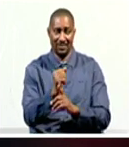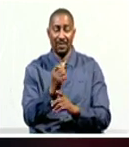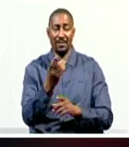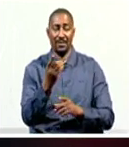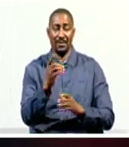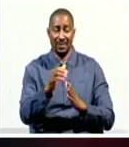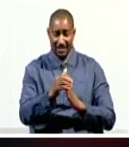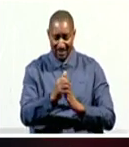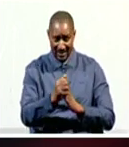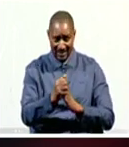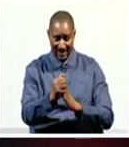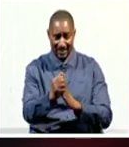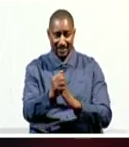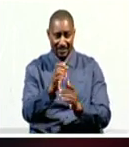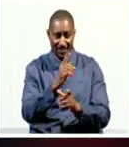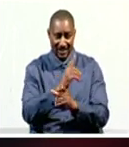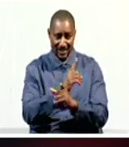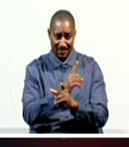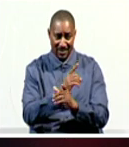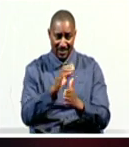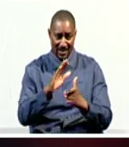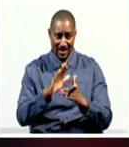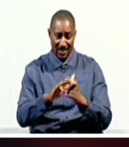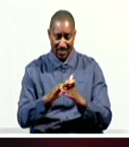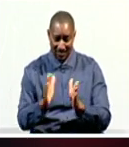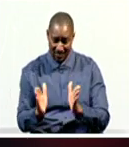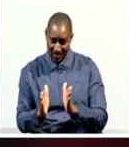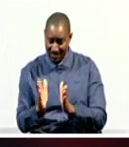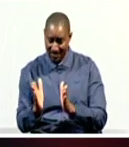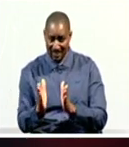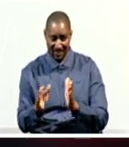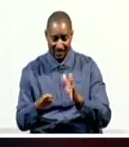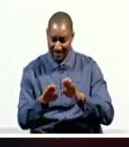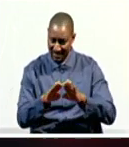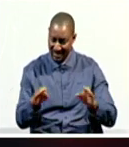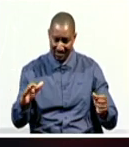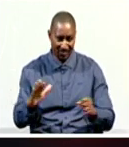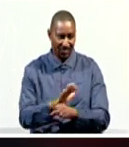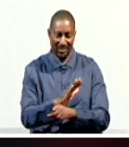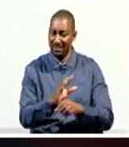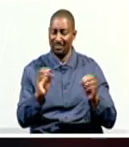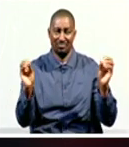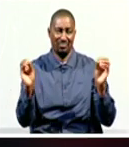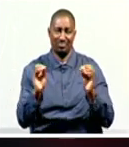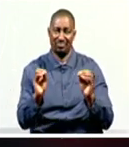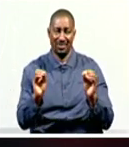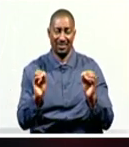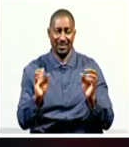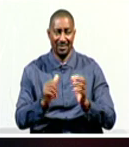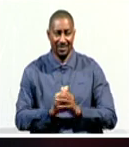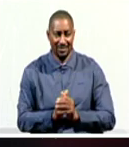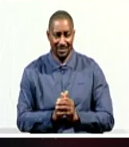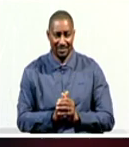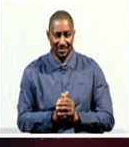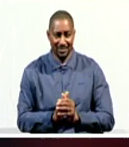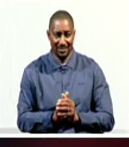governance system that speak to the plan were not fully entrenched. Number two, there were areas where there were